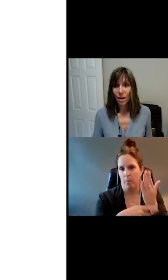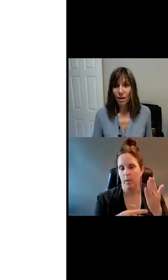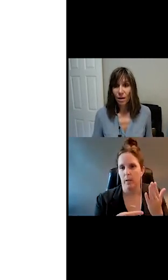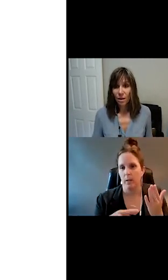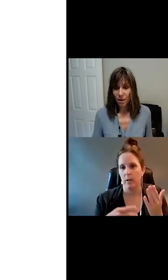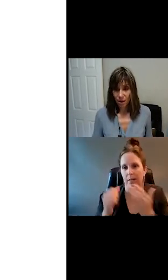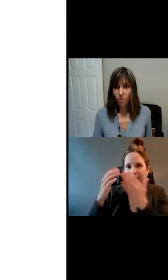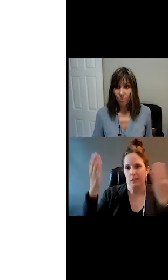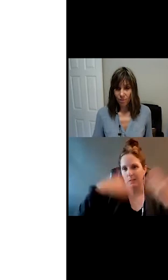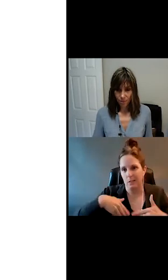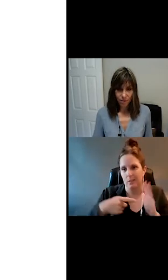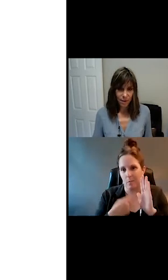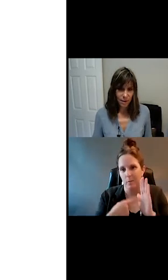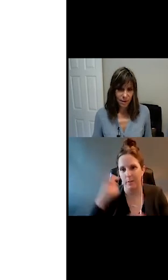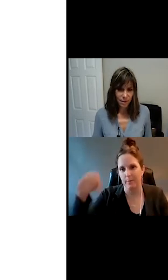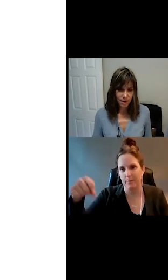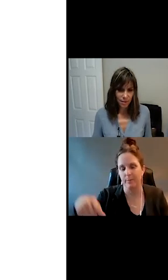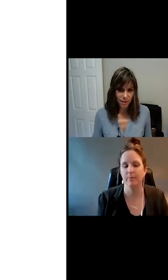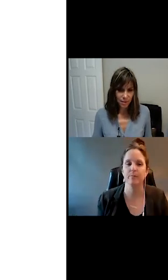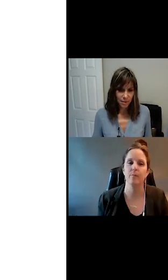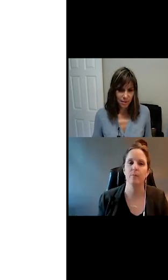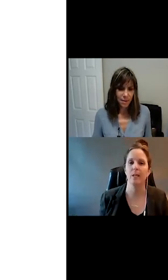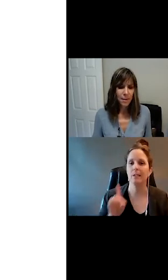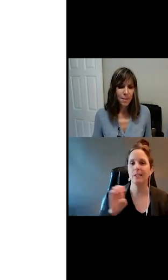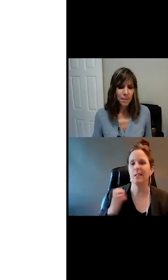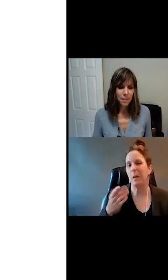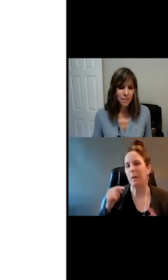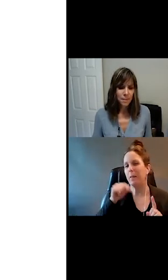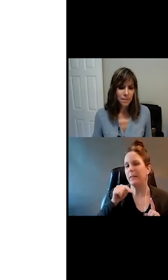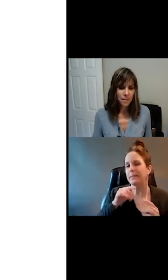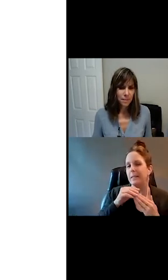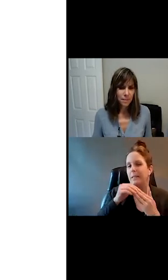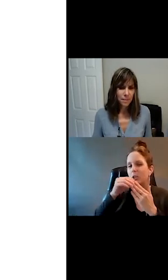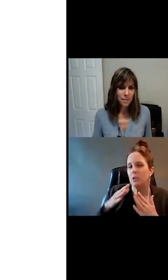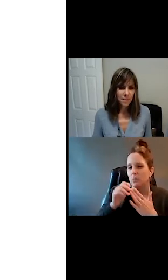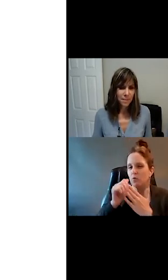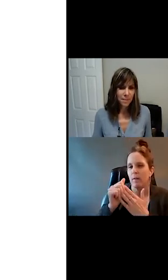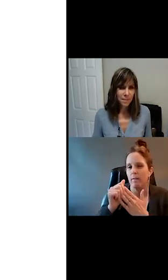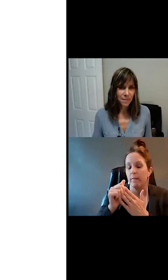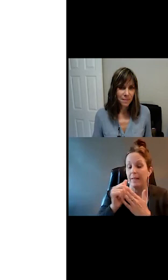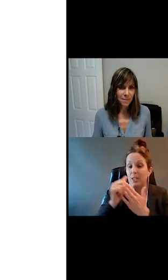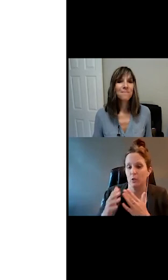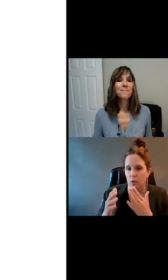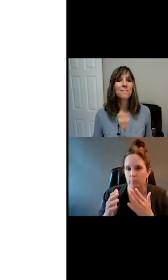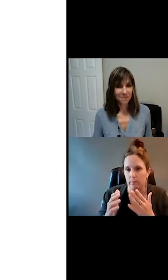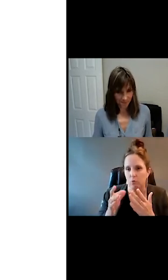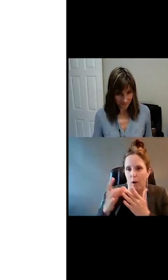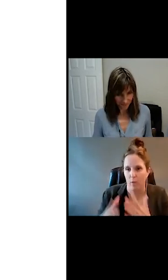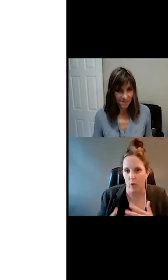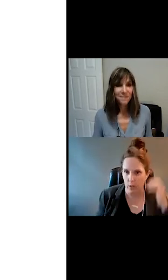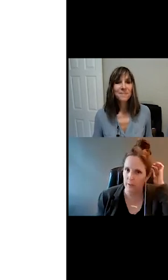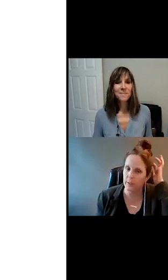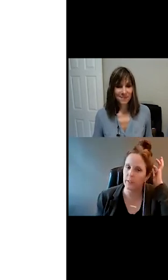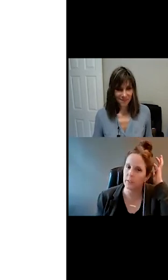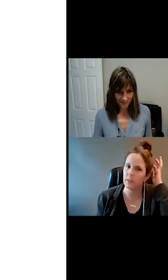And then this is probably a leadership driver. Need to be realistic about available staff time and effort, and